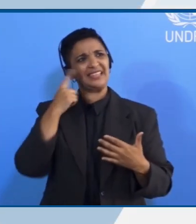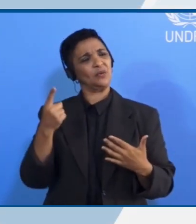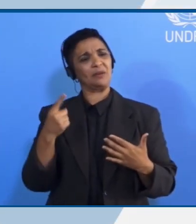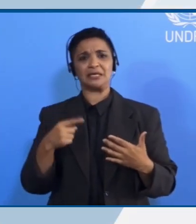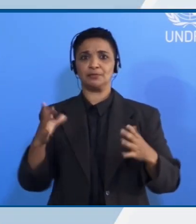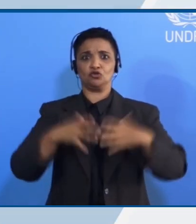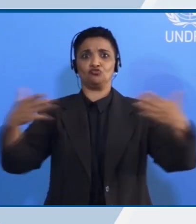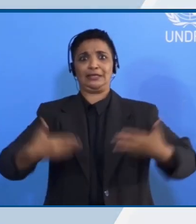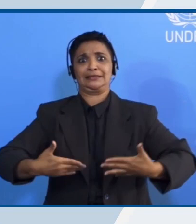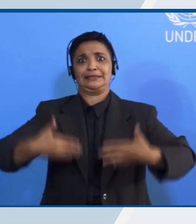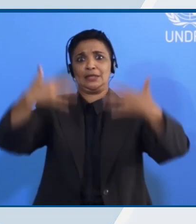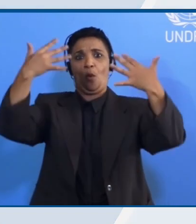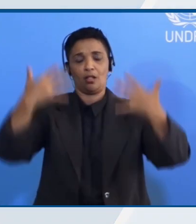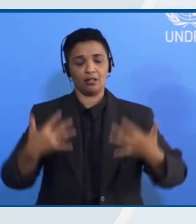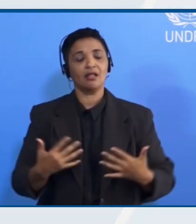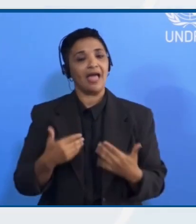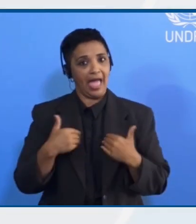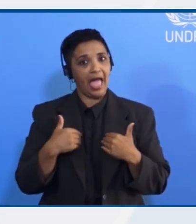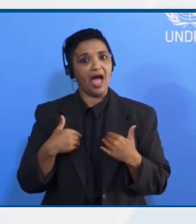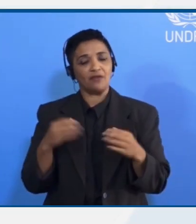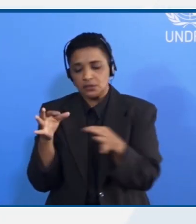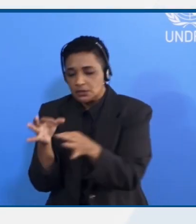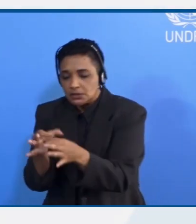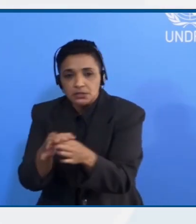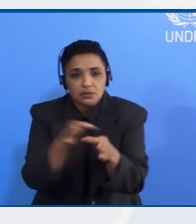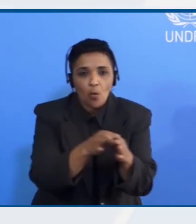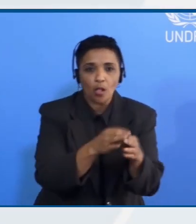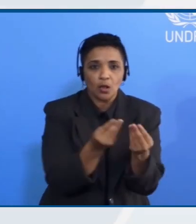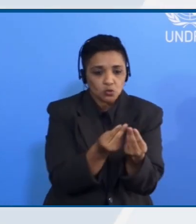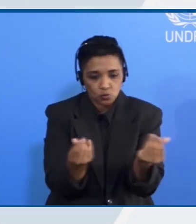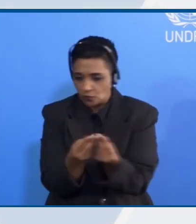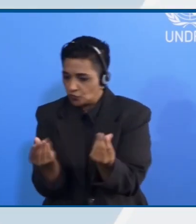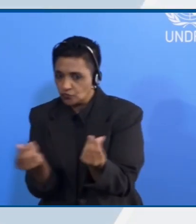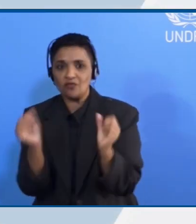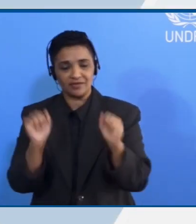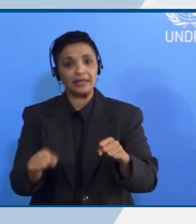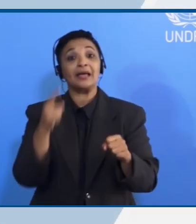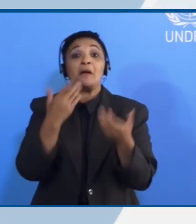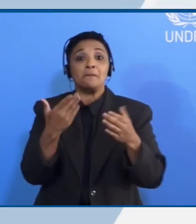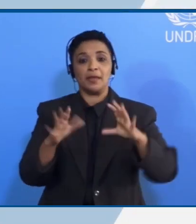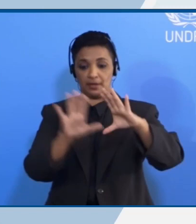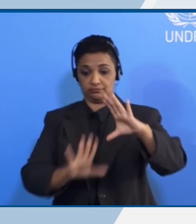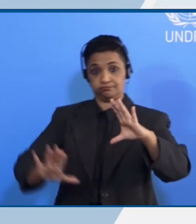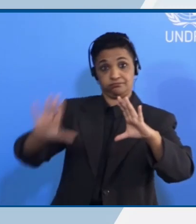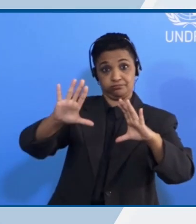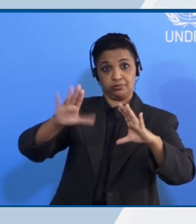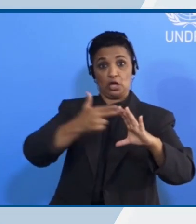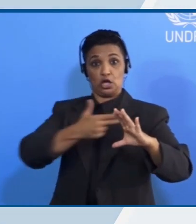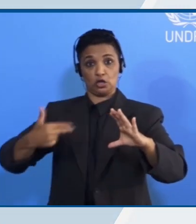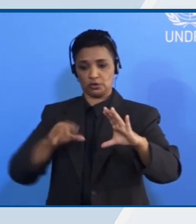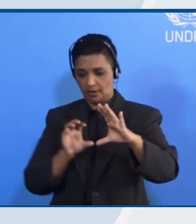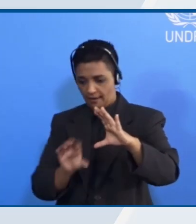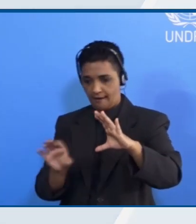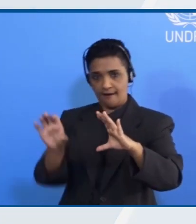seawalls. There are a lot of small-scale solutions. It could mean that there are districts in Indonesia that have